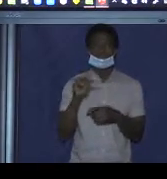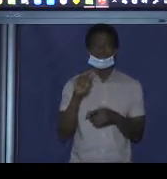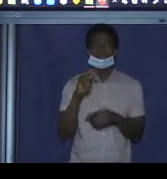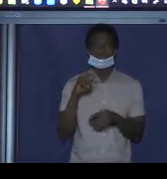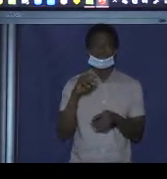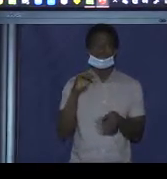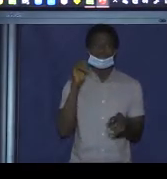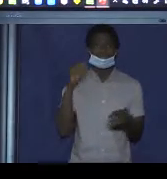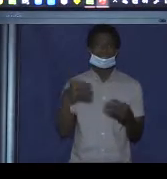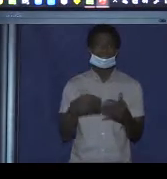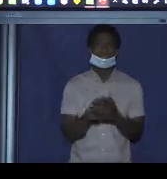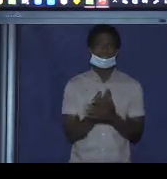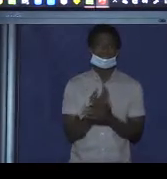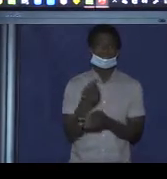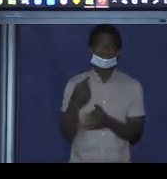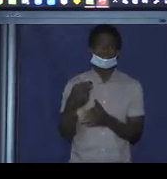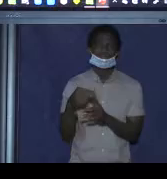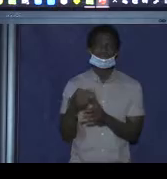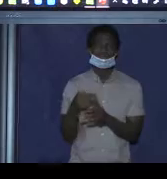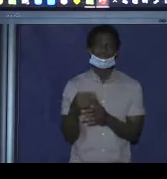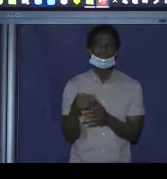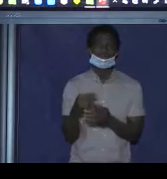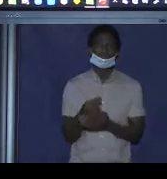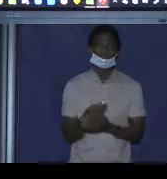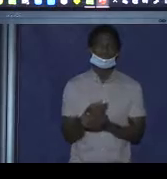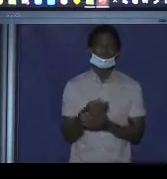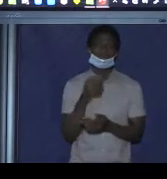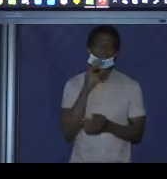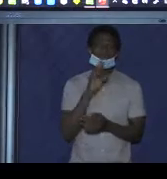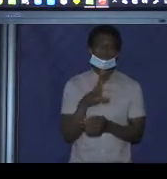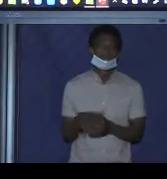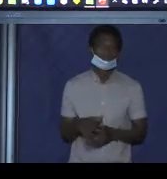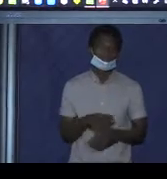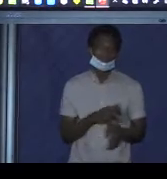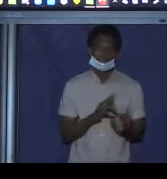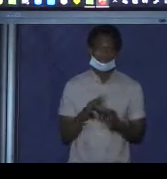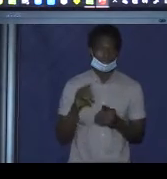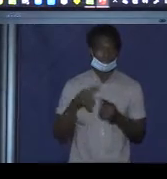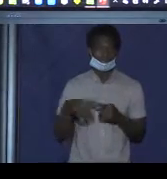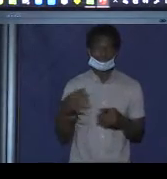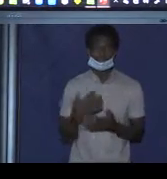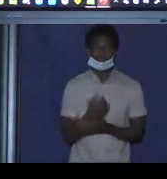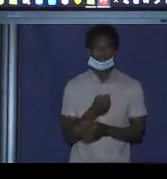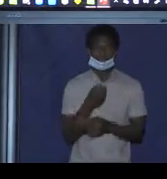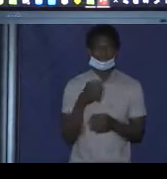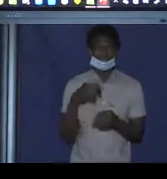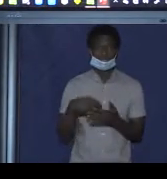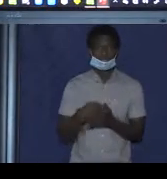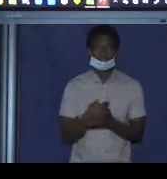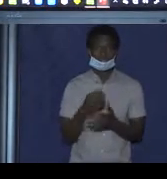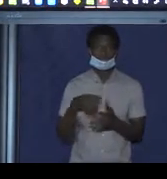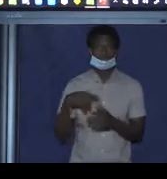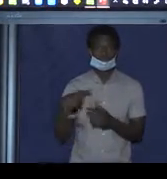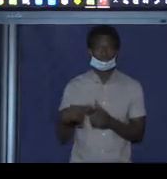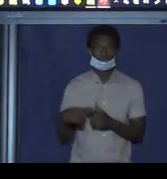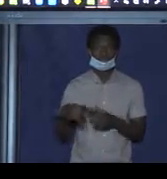gain new vocabulary. Are you eager to gain new vocabulary? Are you sure?